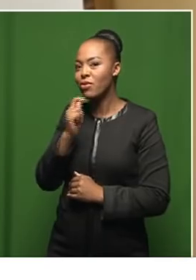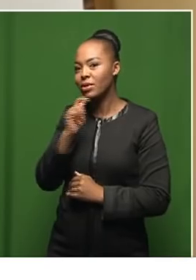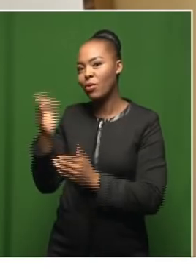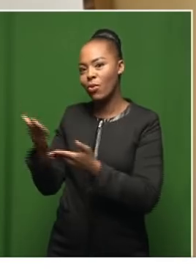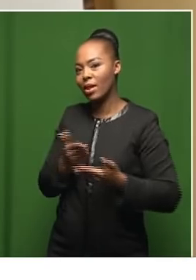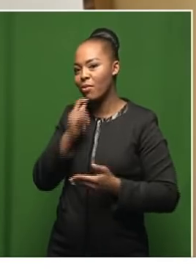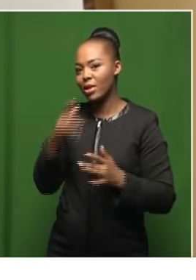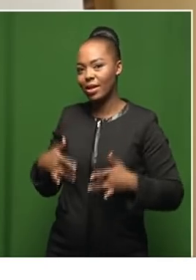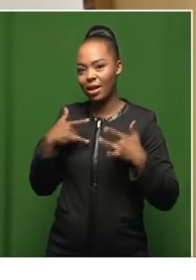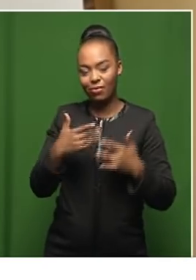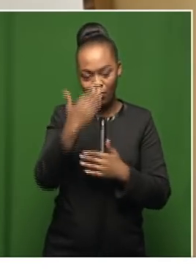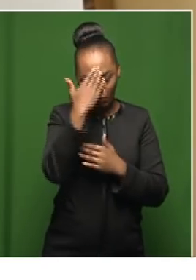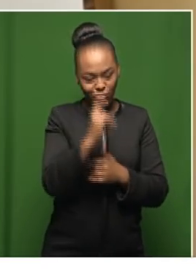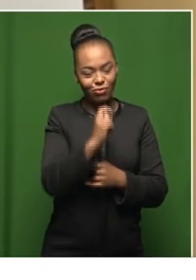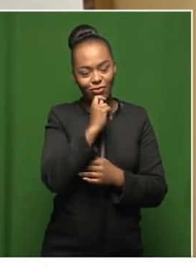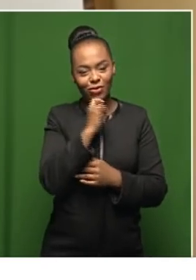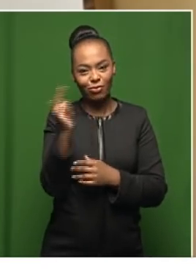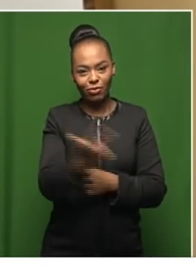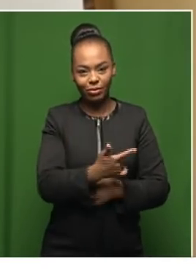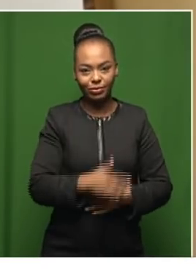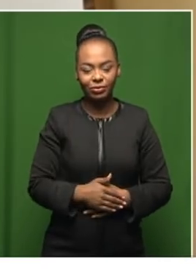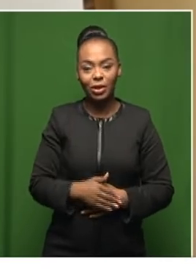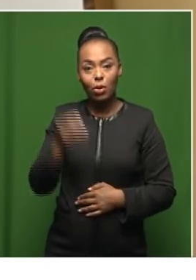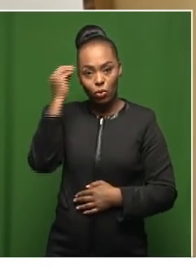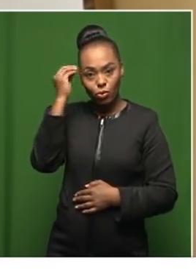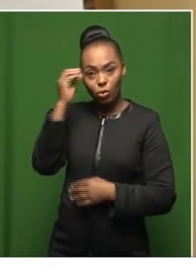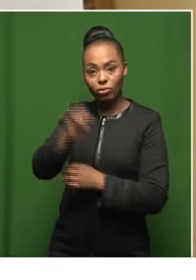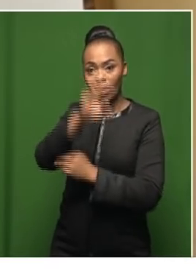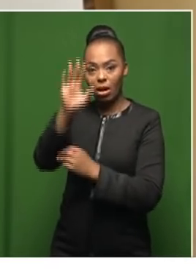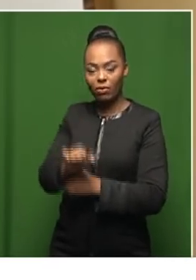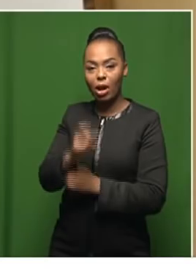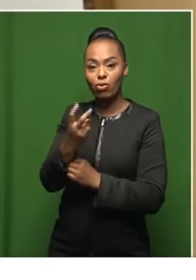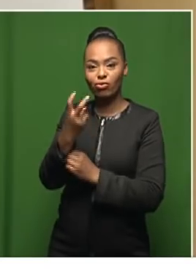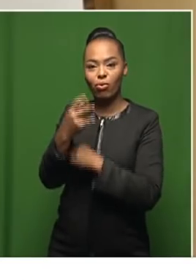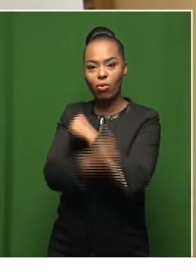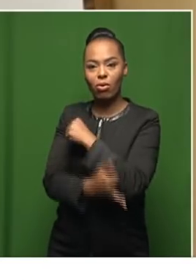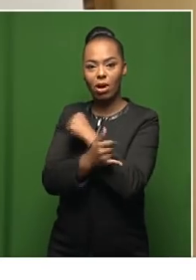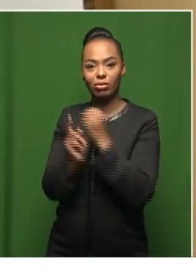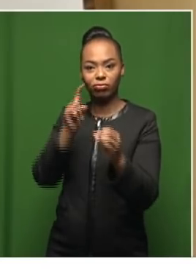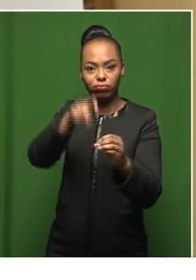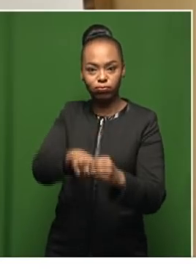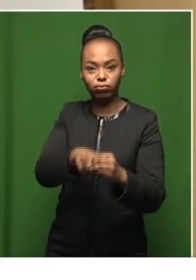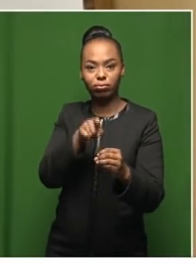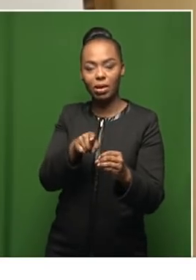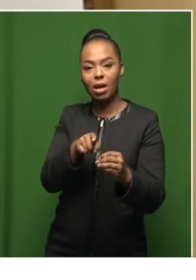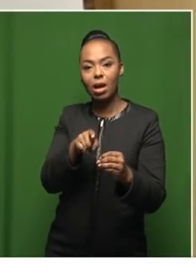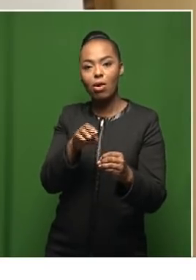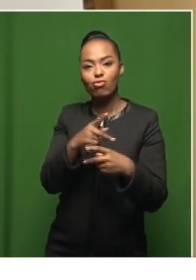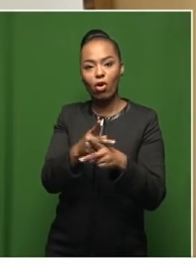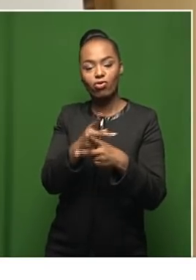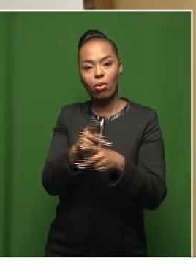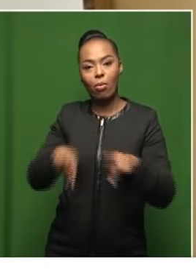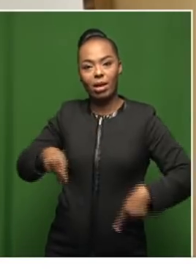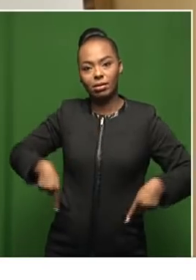to all the viewers. Now, we know that South Africa is one of 200 countries in the world who have joined a pooled procurement process for